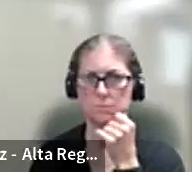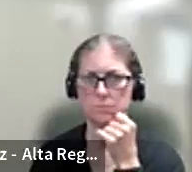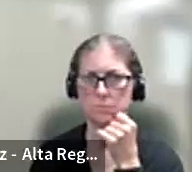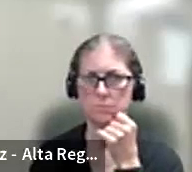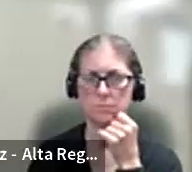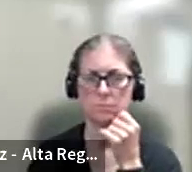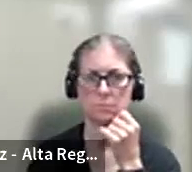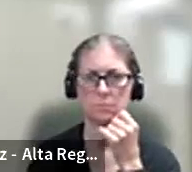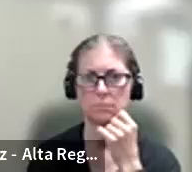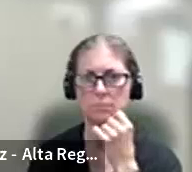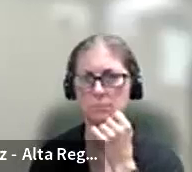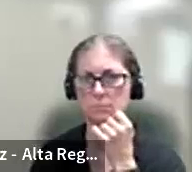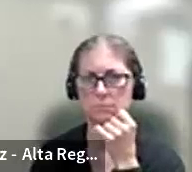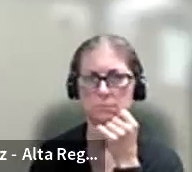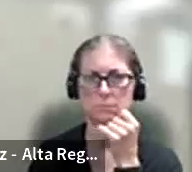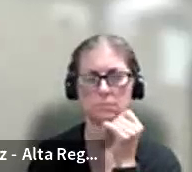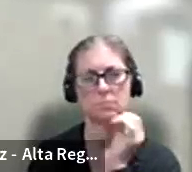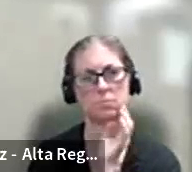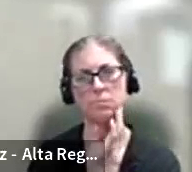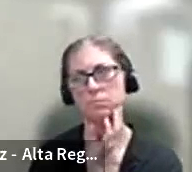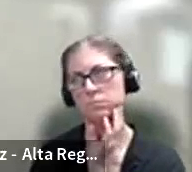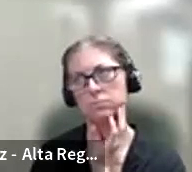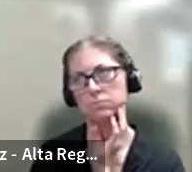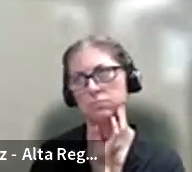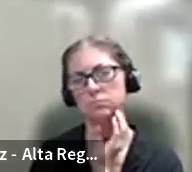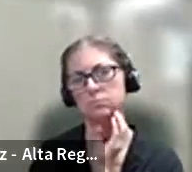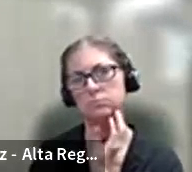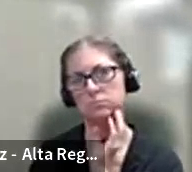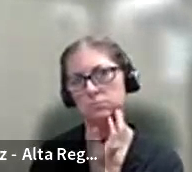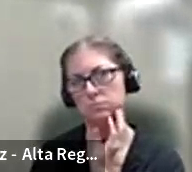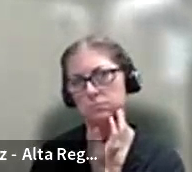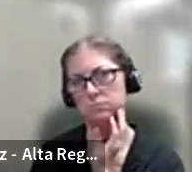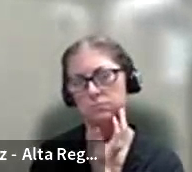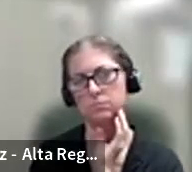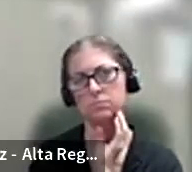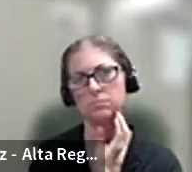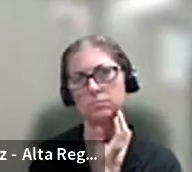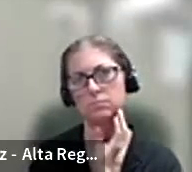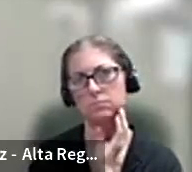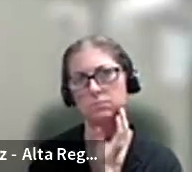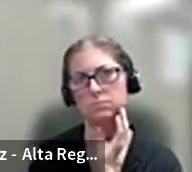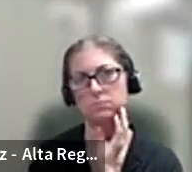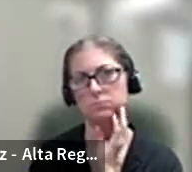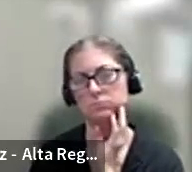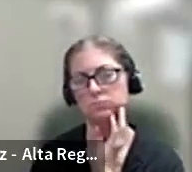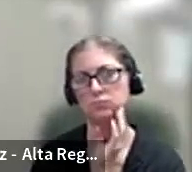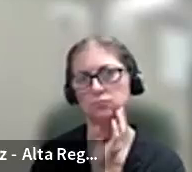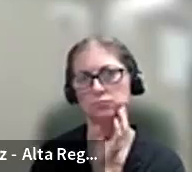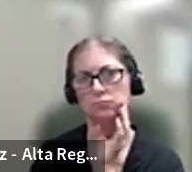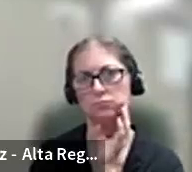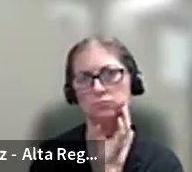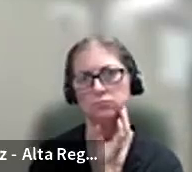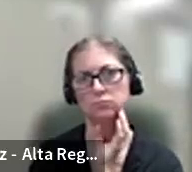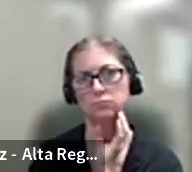any issues that you are encountering as it relates to authorizations for services as a service provider, please make sure that